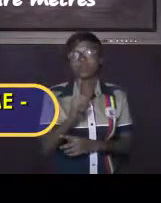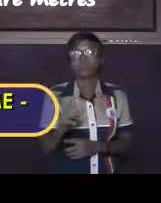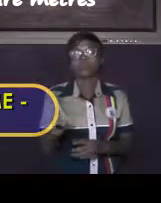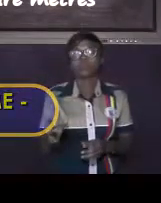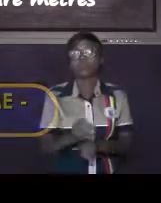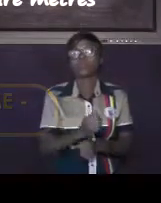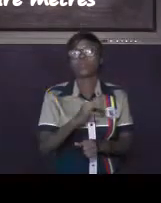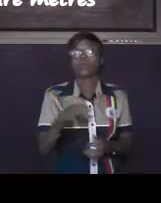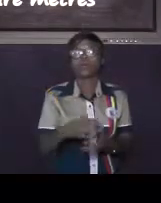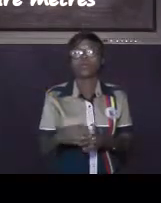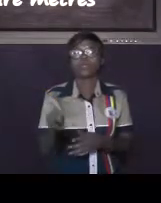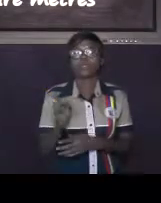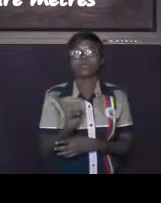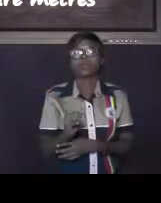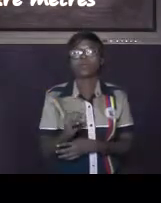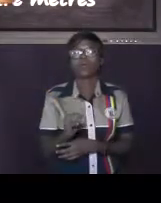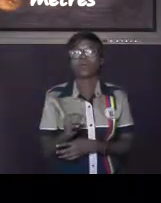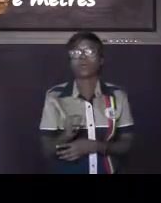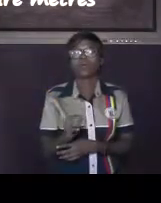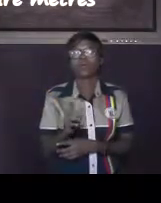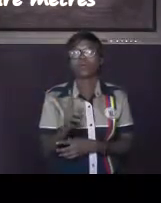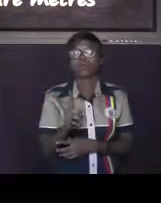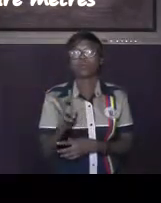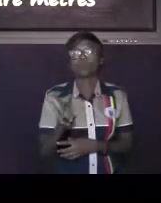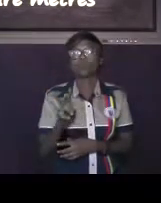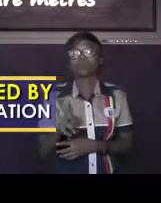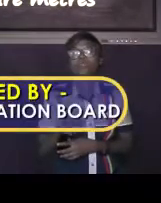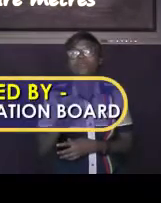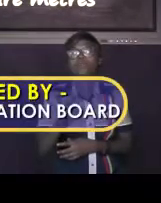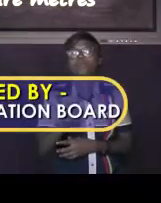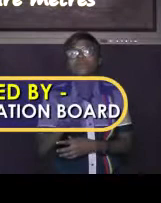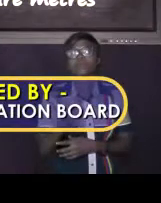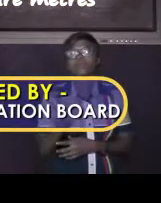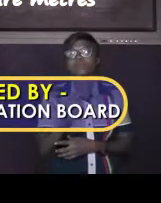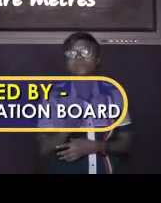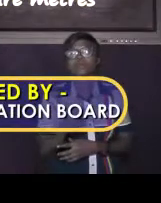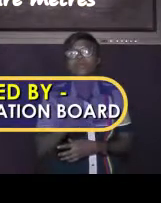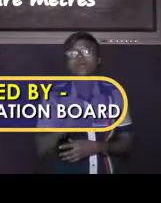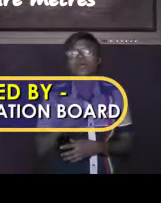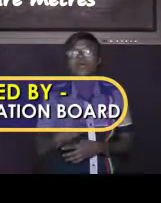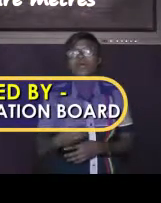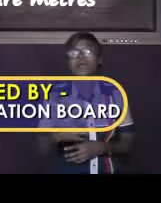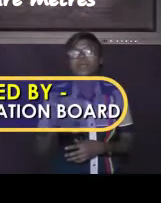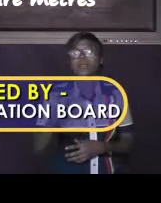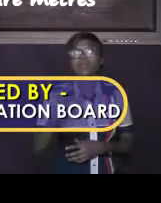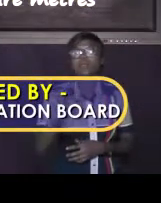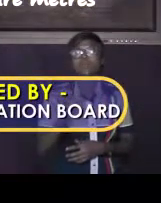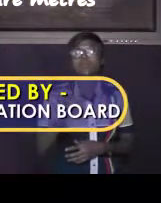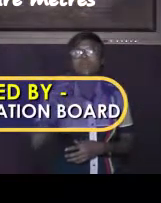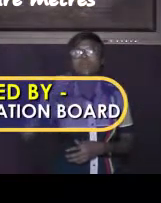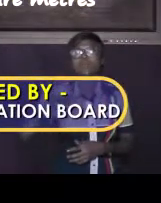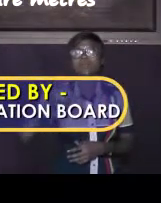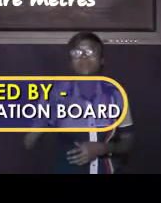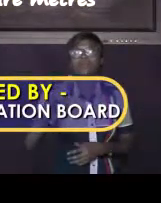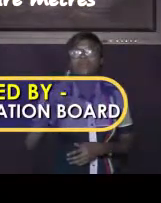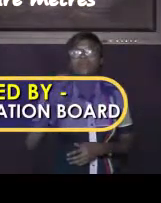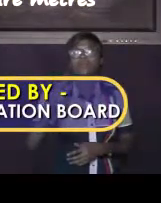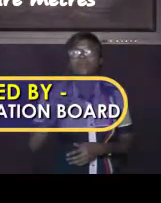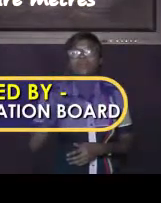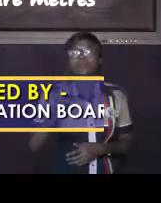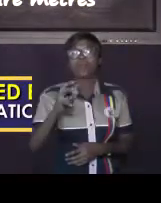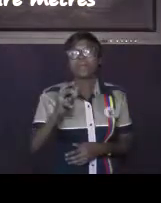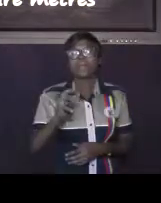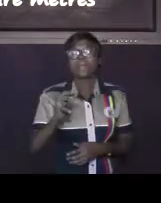we'll collect all the zeros, 1, 2, 3, 4. And that is 1, 2, 3, 4 zeros, and then meters squares, that is square meters. So that